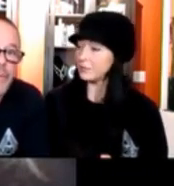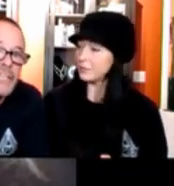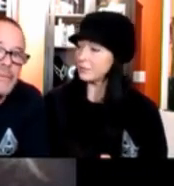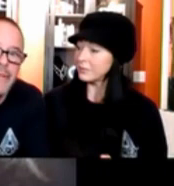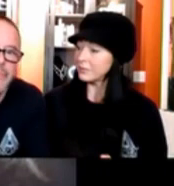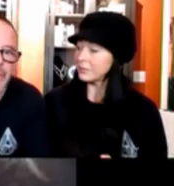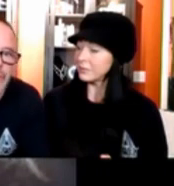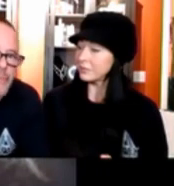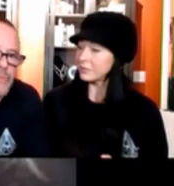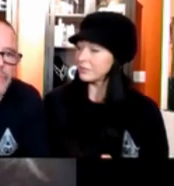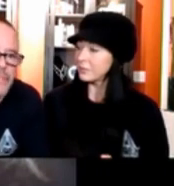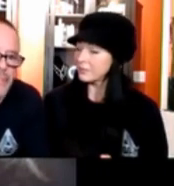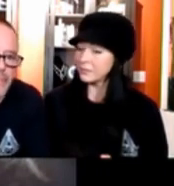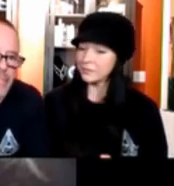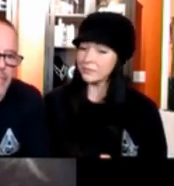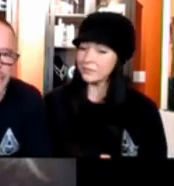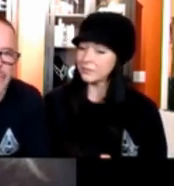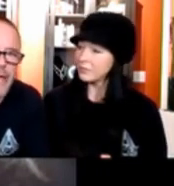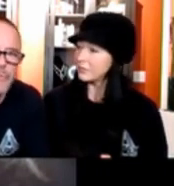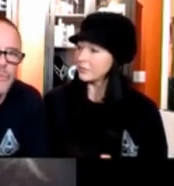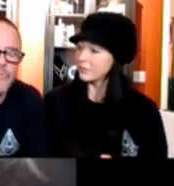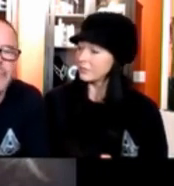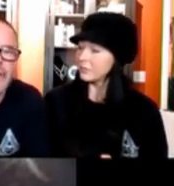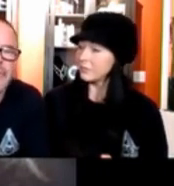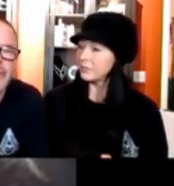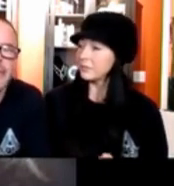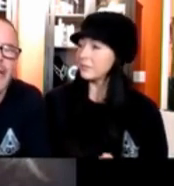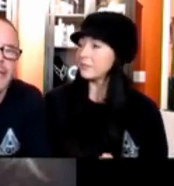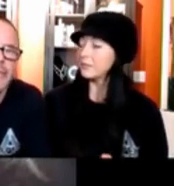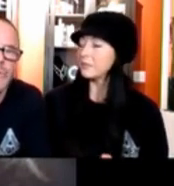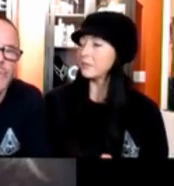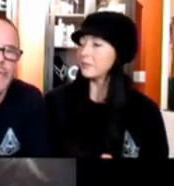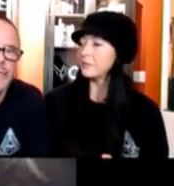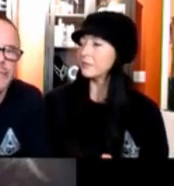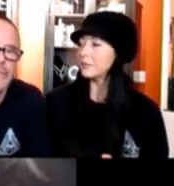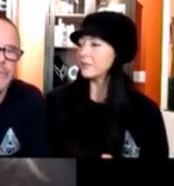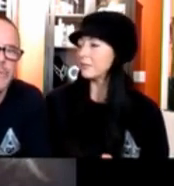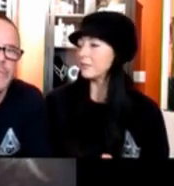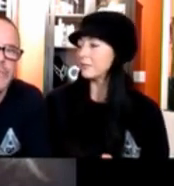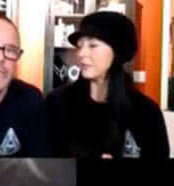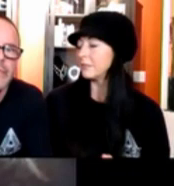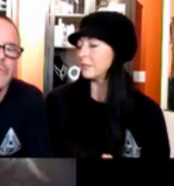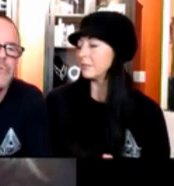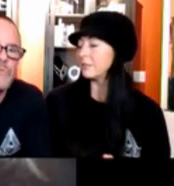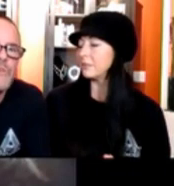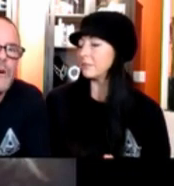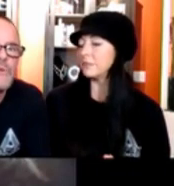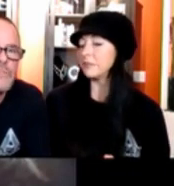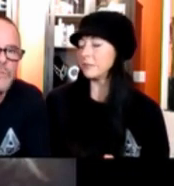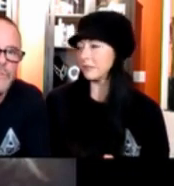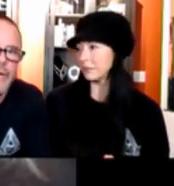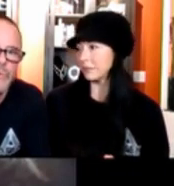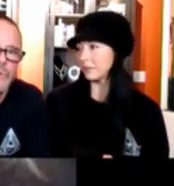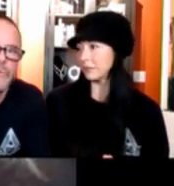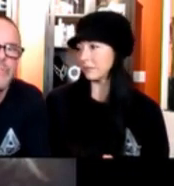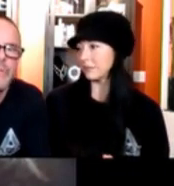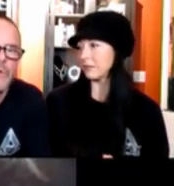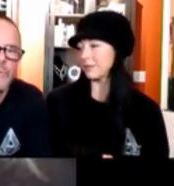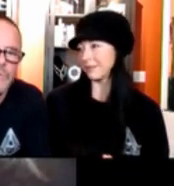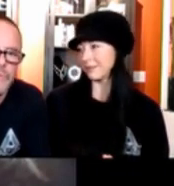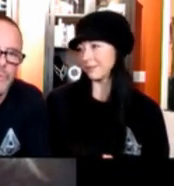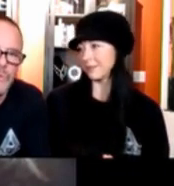can be fun. They might be scary movies and there's a bad wolf, but you got to take that in a way that you know the truth about